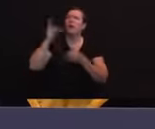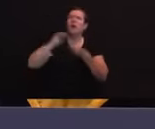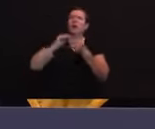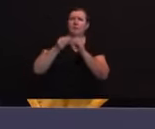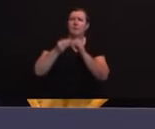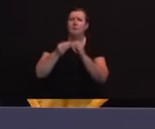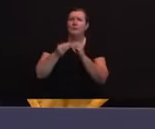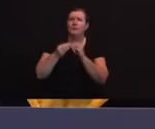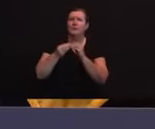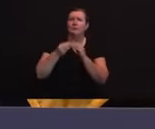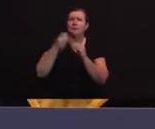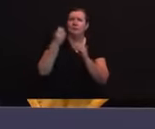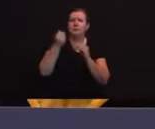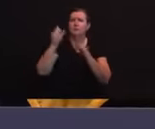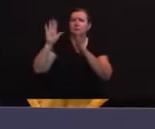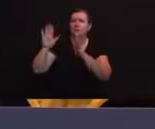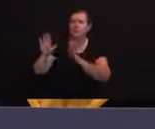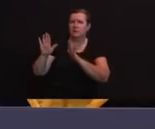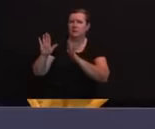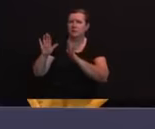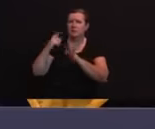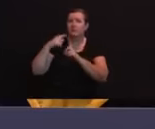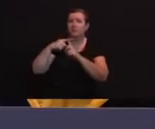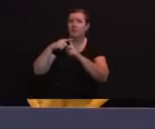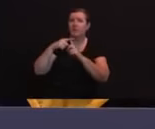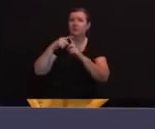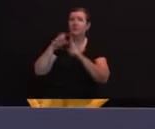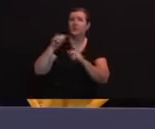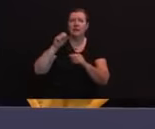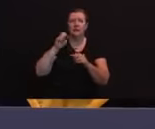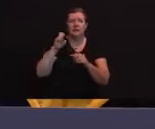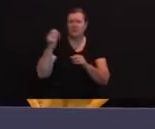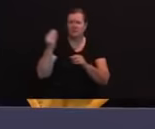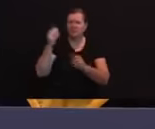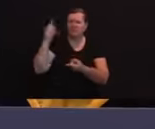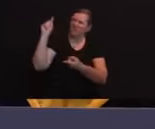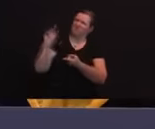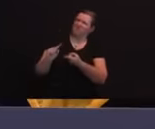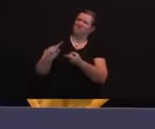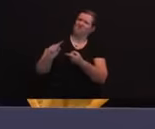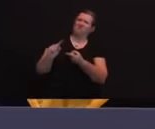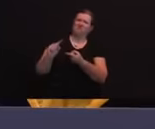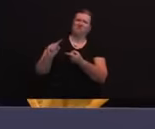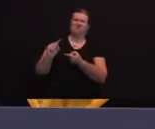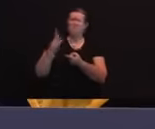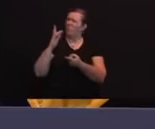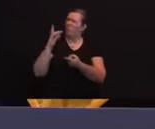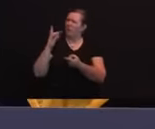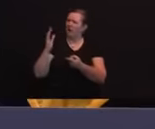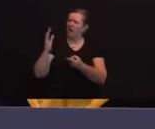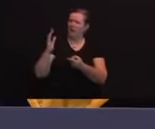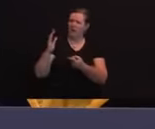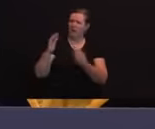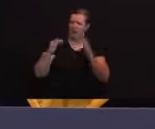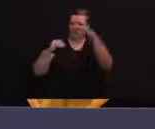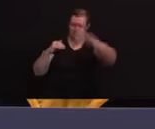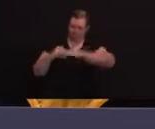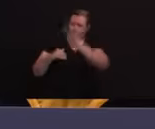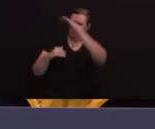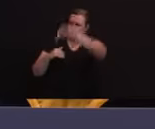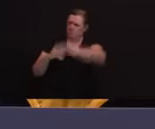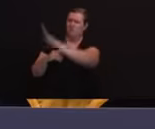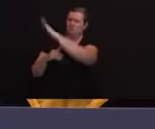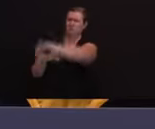going up, going down? And how can you offer to the public a full picture of the coronavirus track in New Jersey without